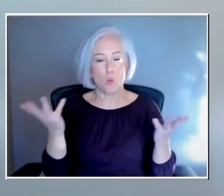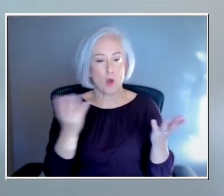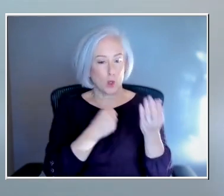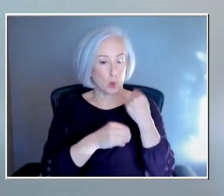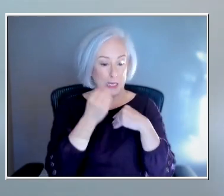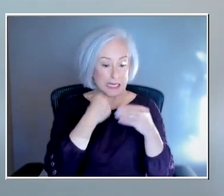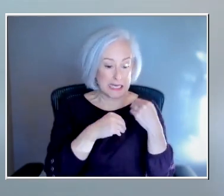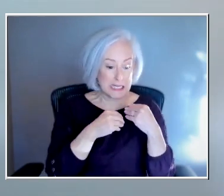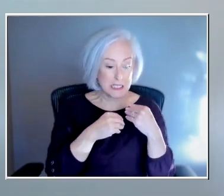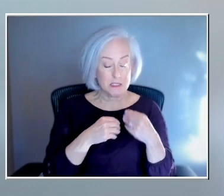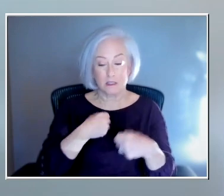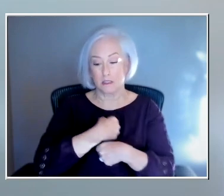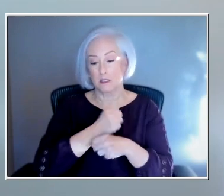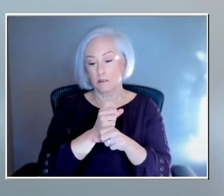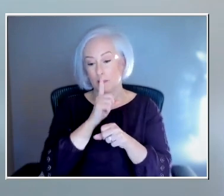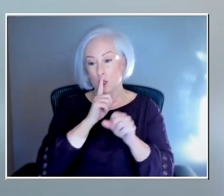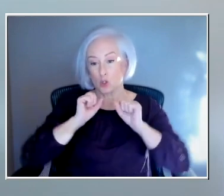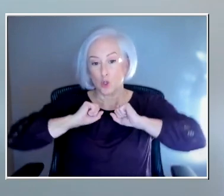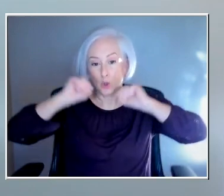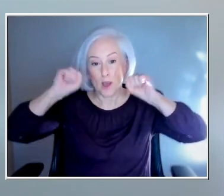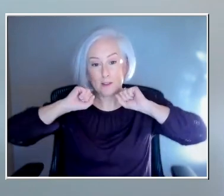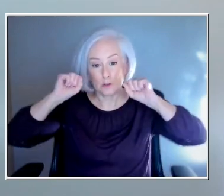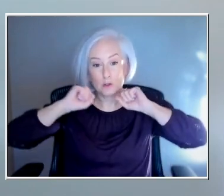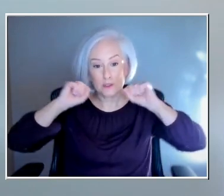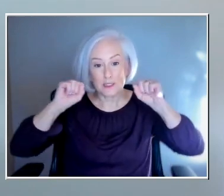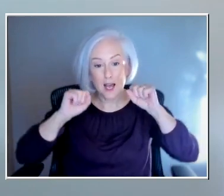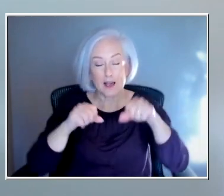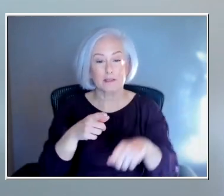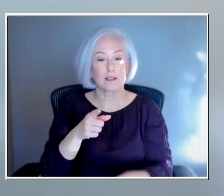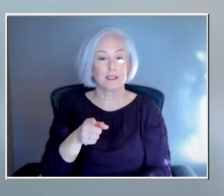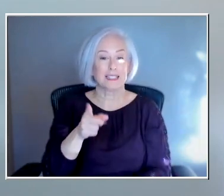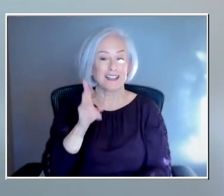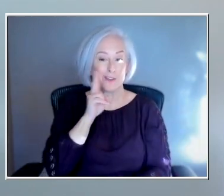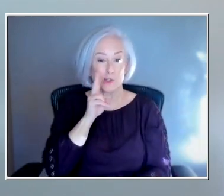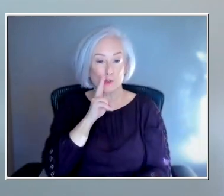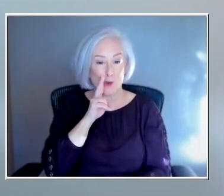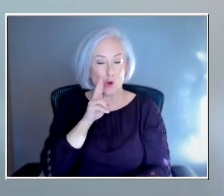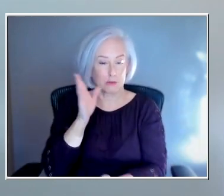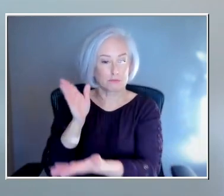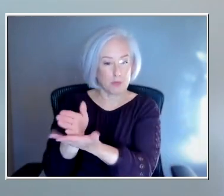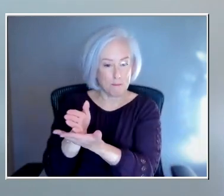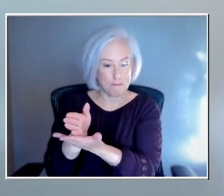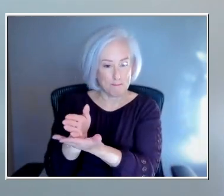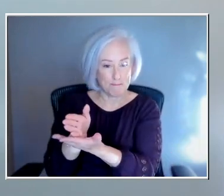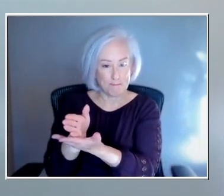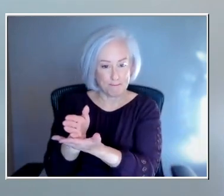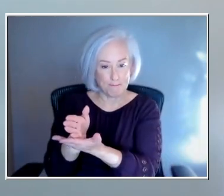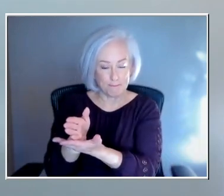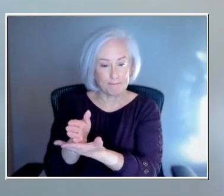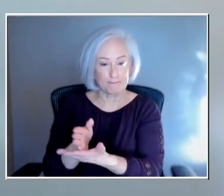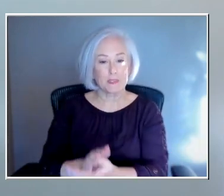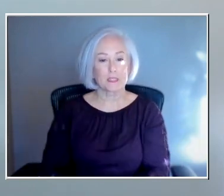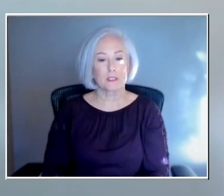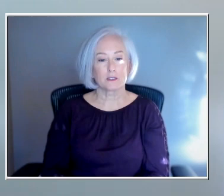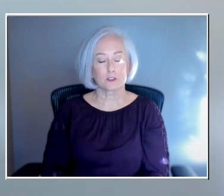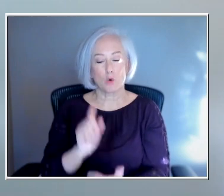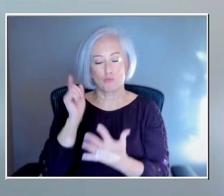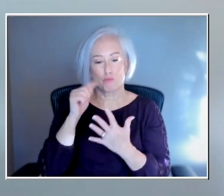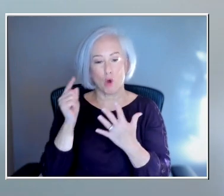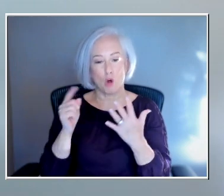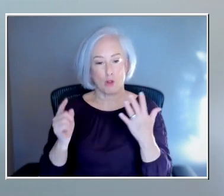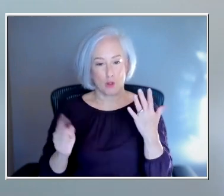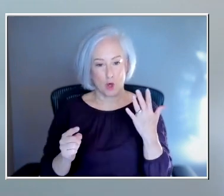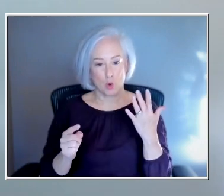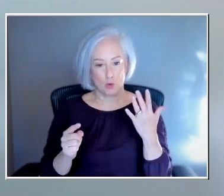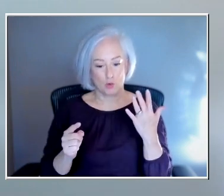we're exercising. If you're smoking, if you can quit smoking, that would be, great. So all those things, make sure we have a